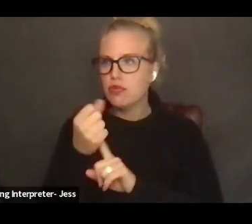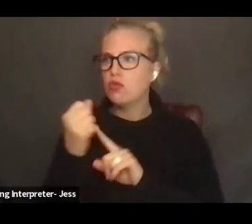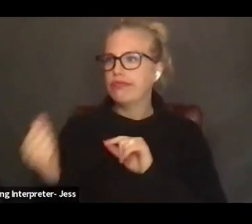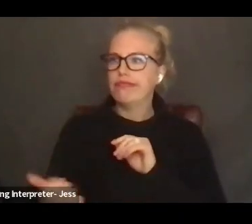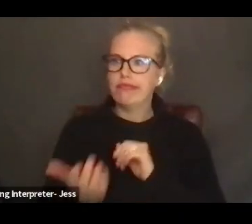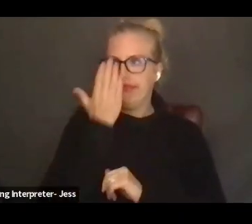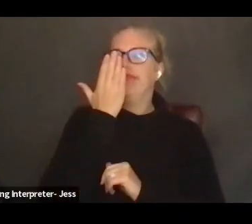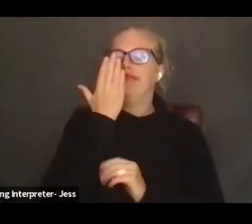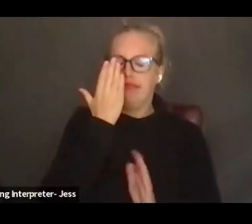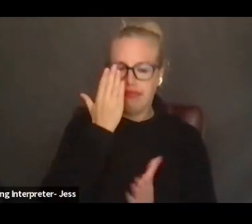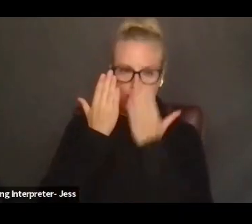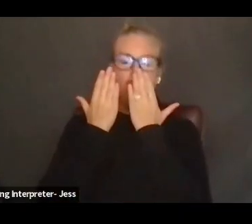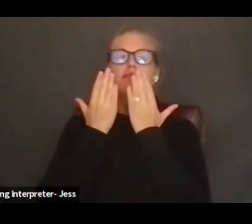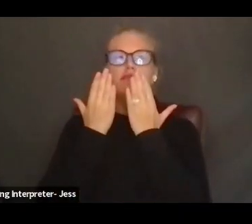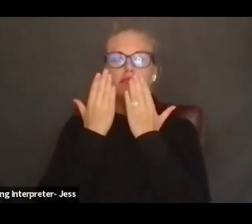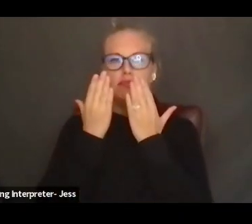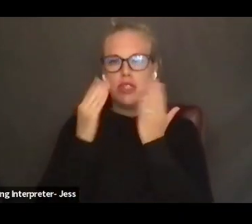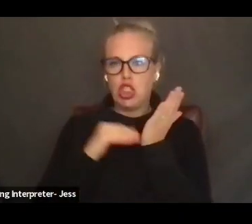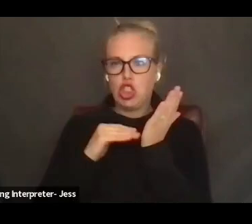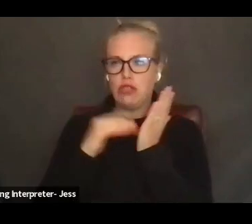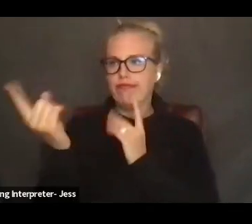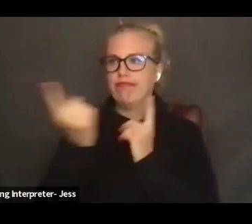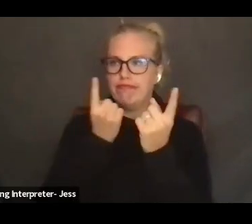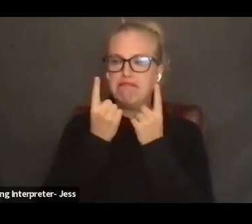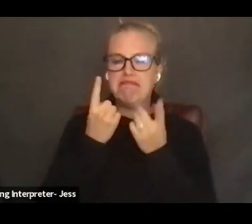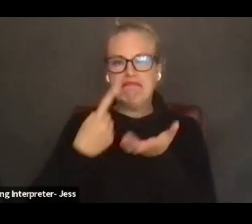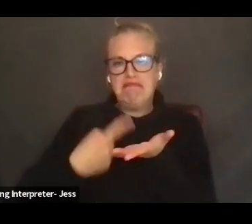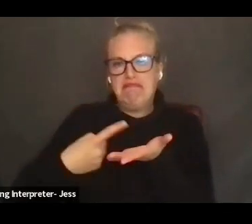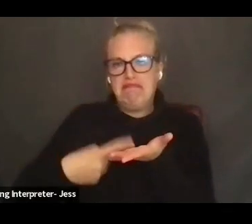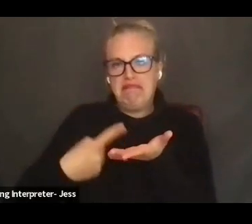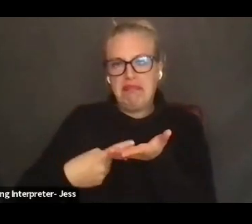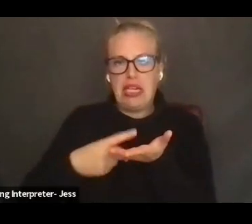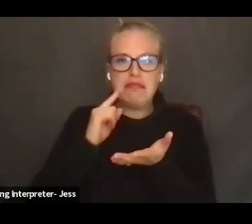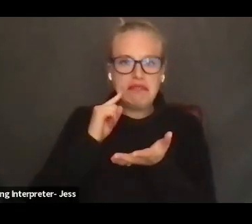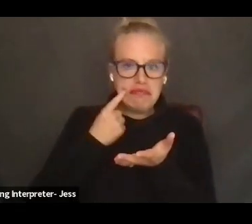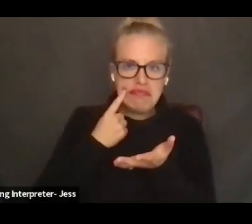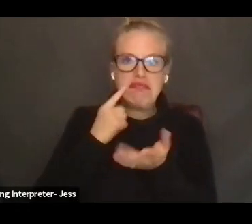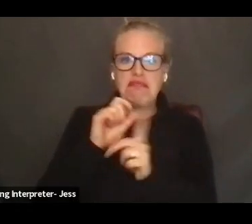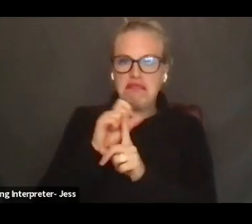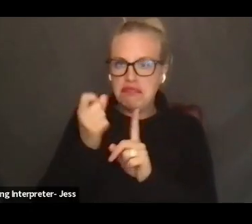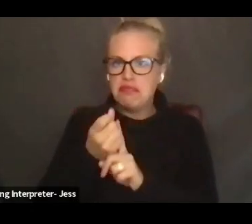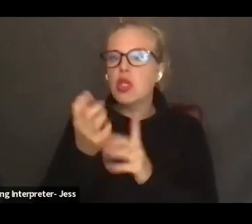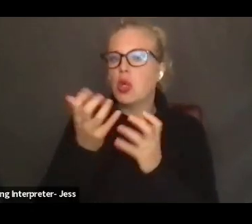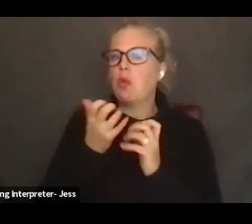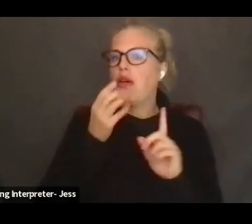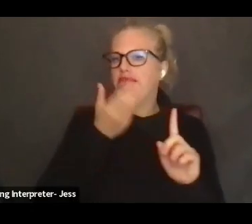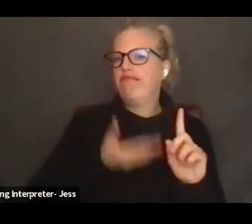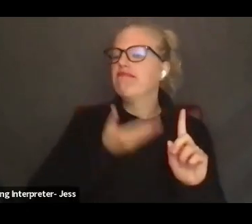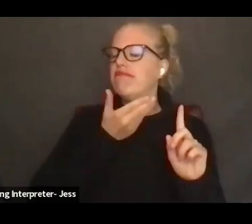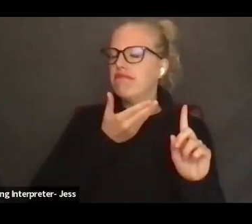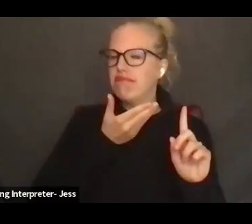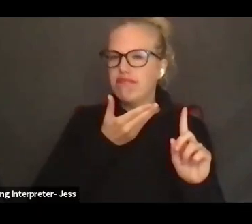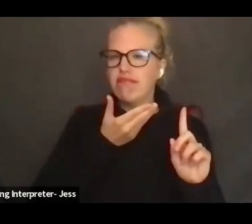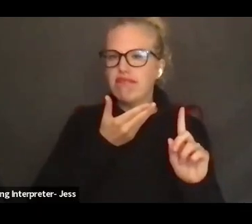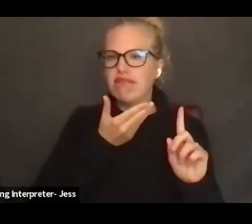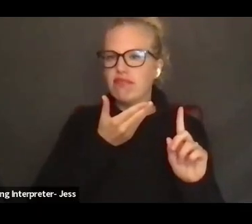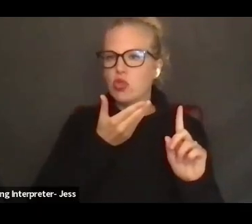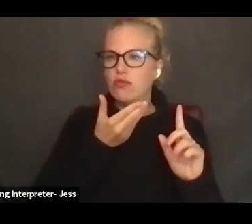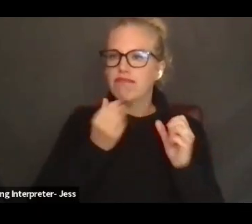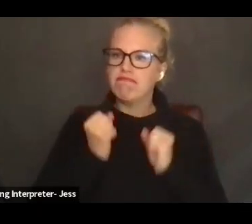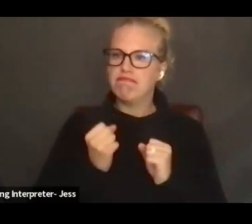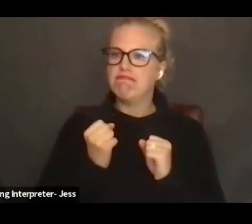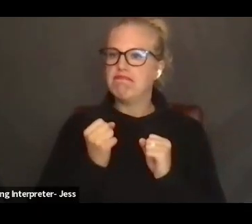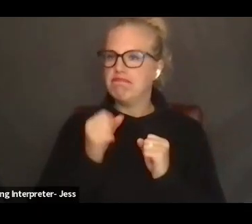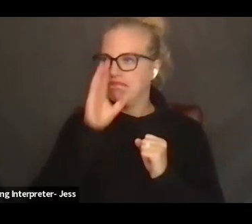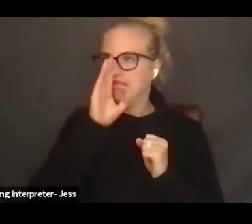with doctors coming to talk to you about different things. So you want somebody to be able to stand up